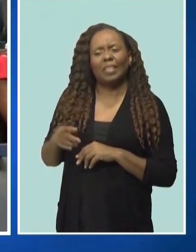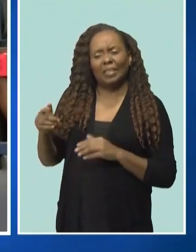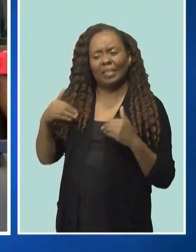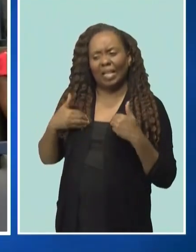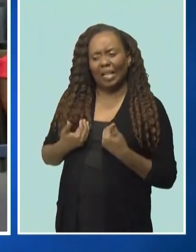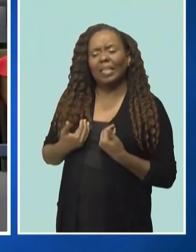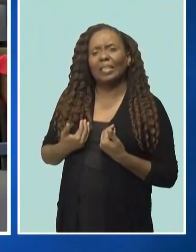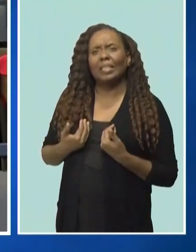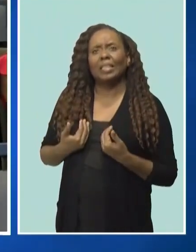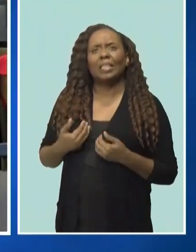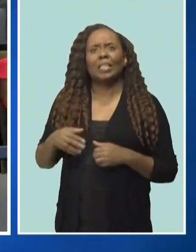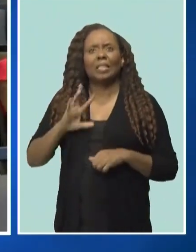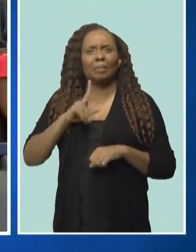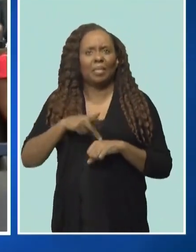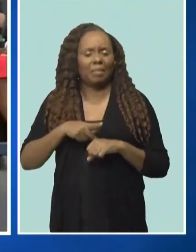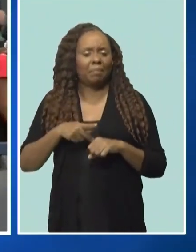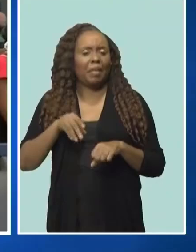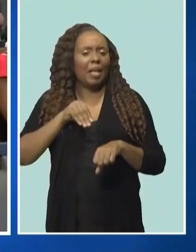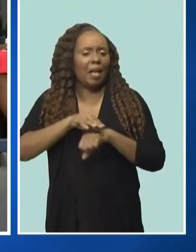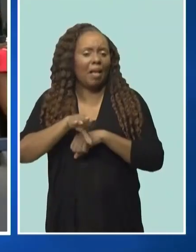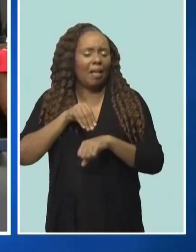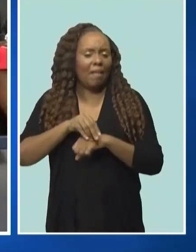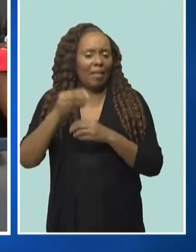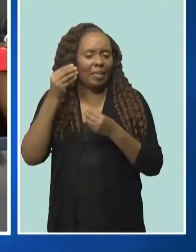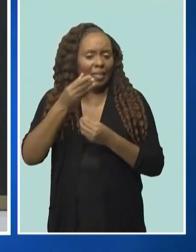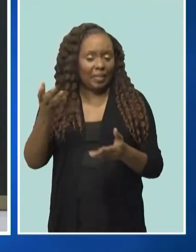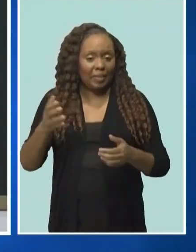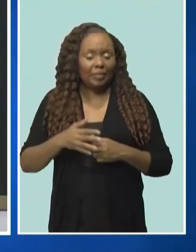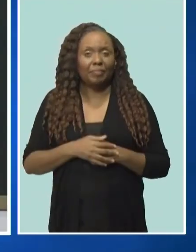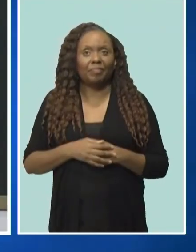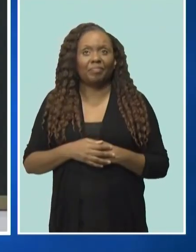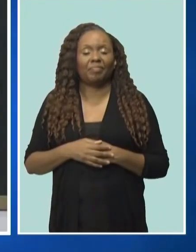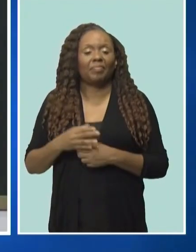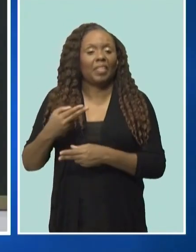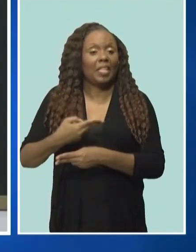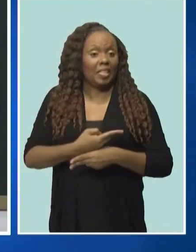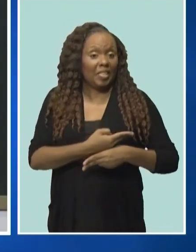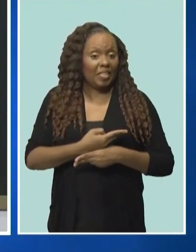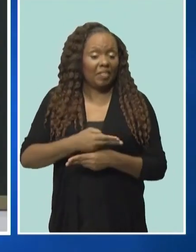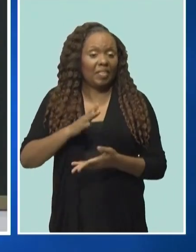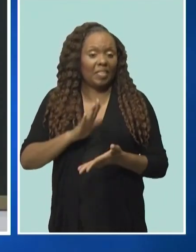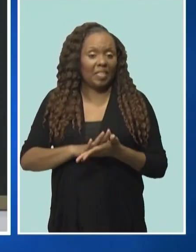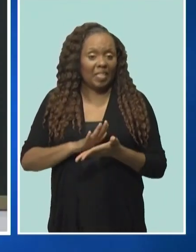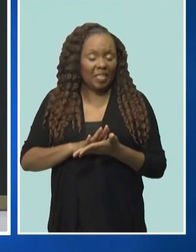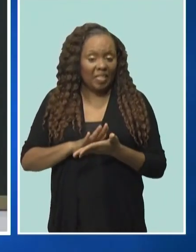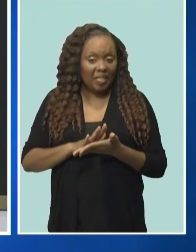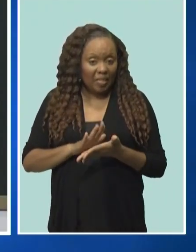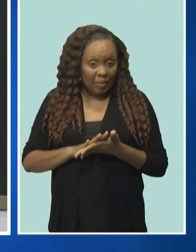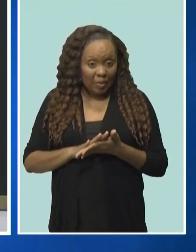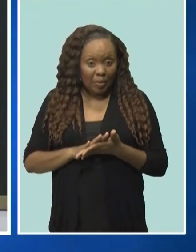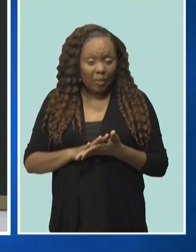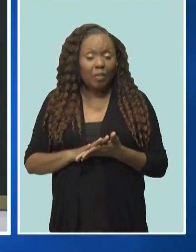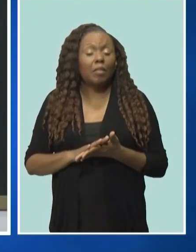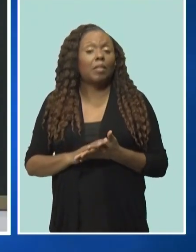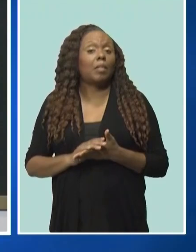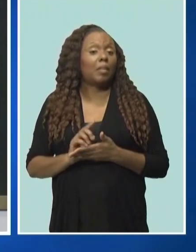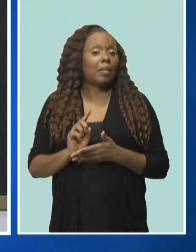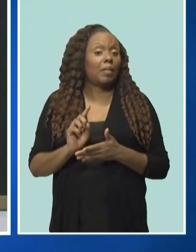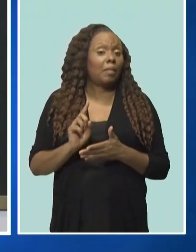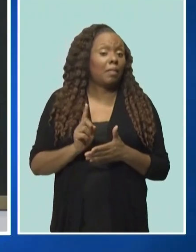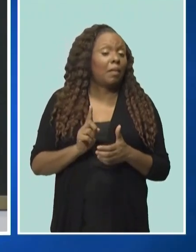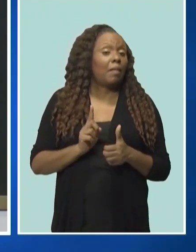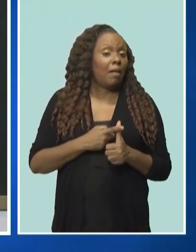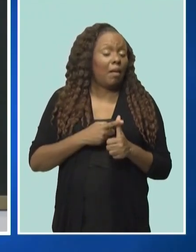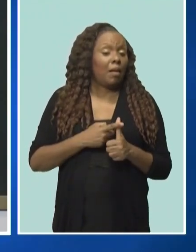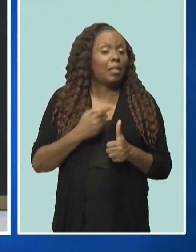principal has this nugget of advice for parents. Nursery school was only the prerequisite. The children are now